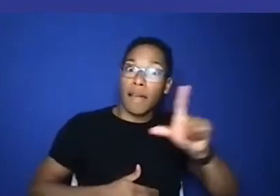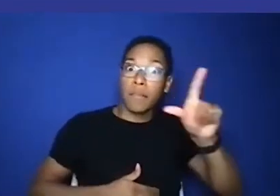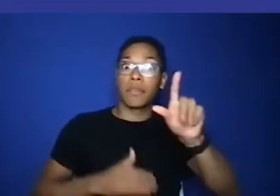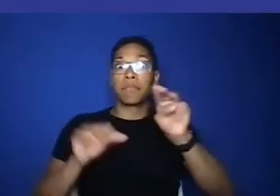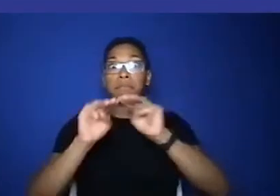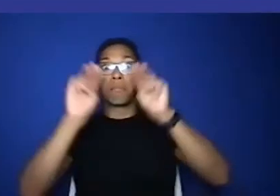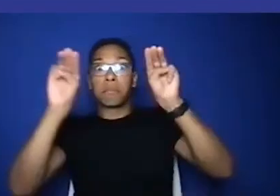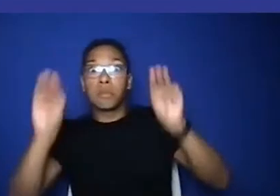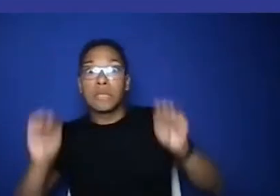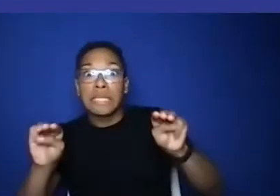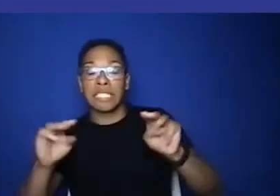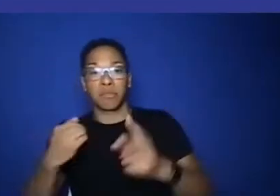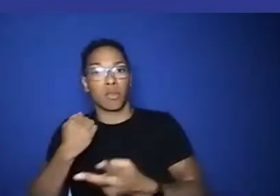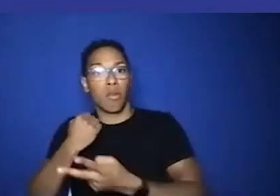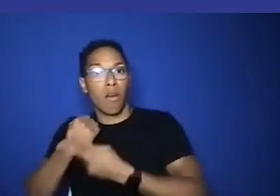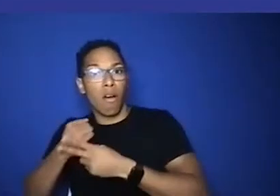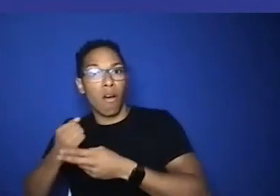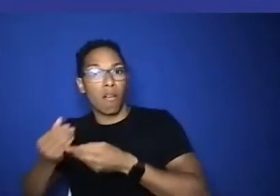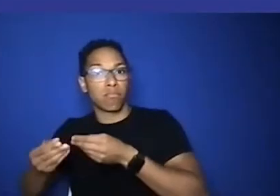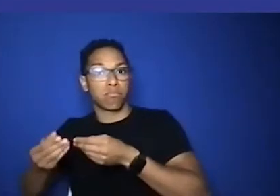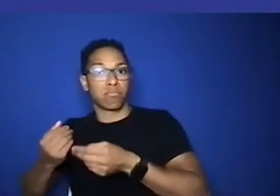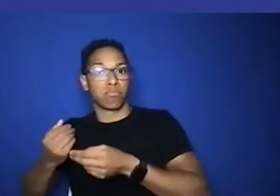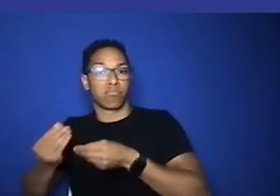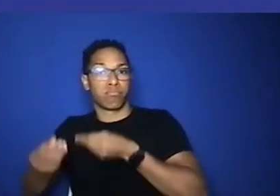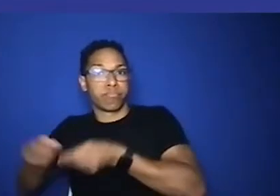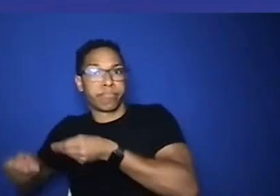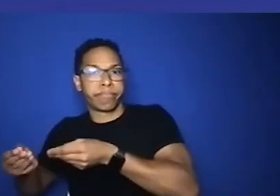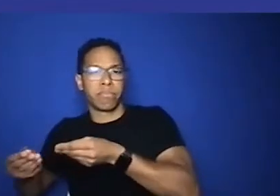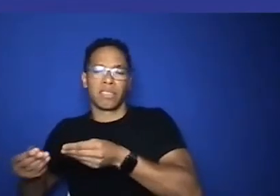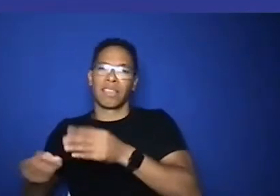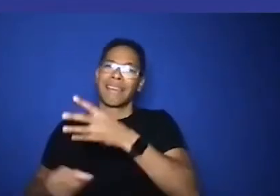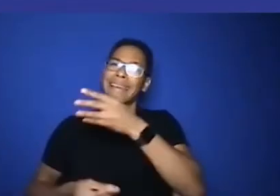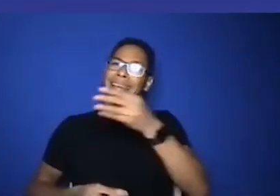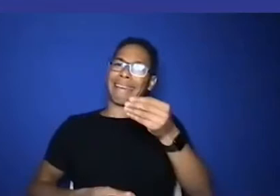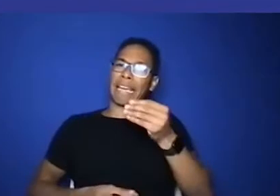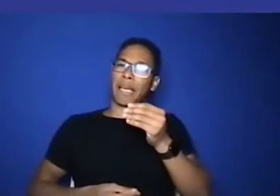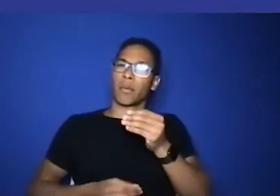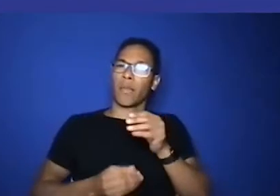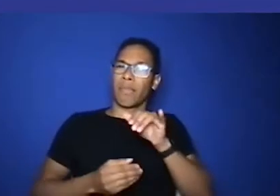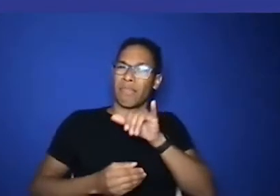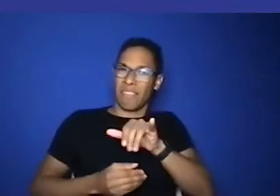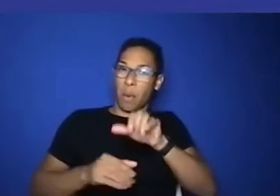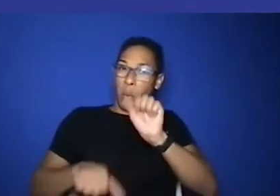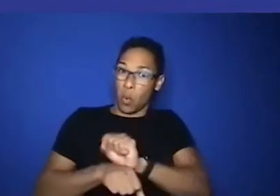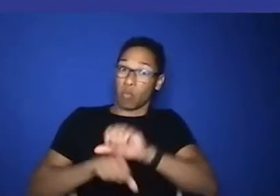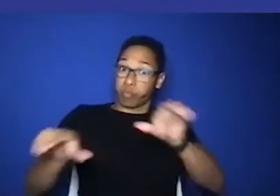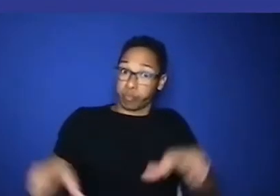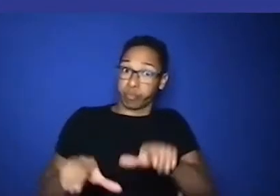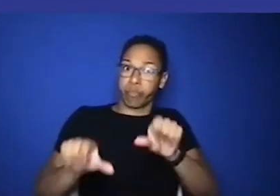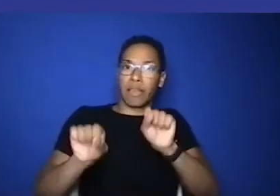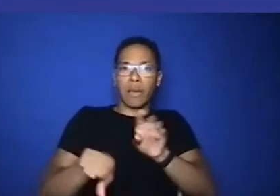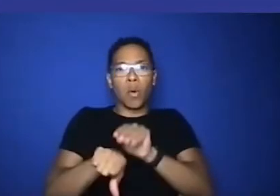and what that might look like for a different kind of archive.